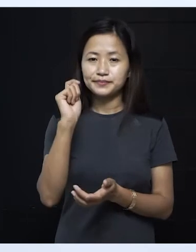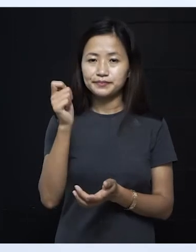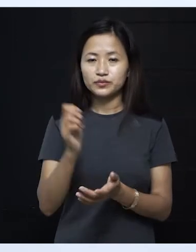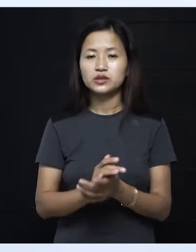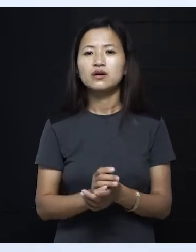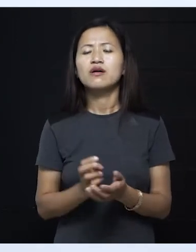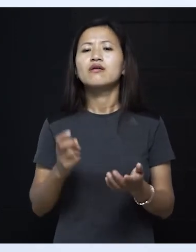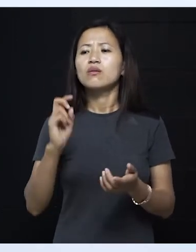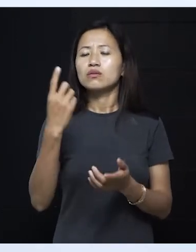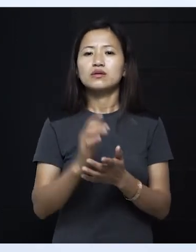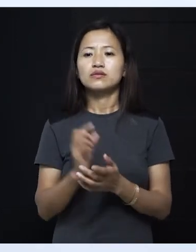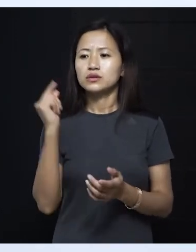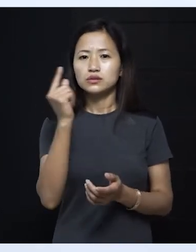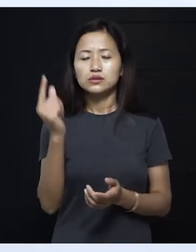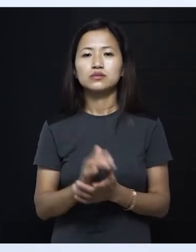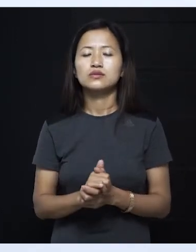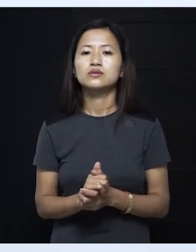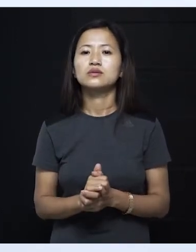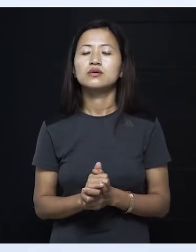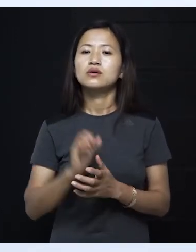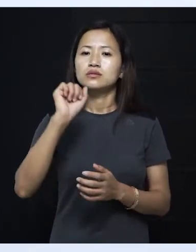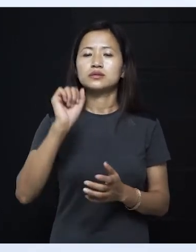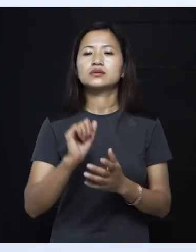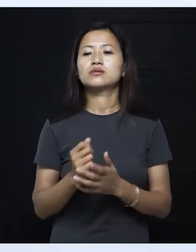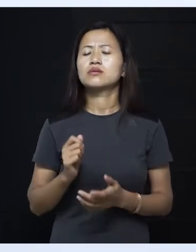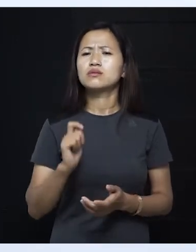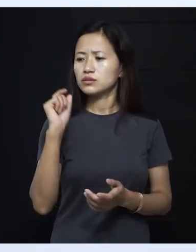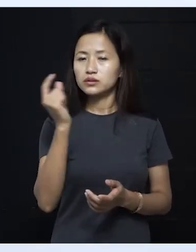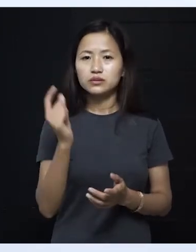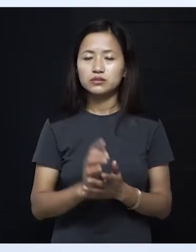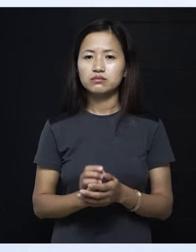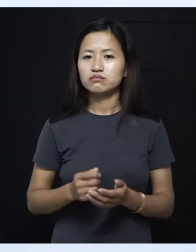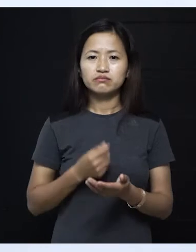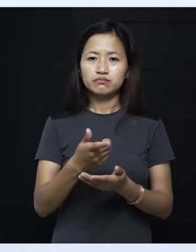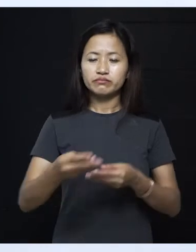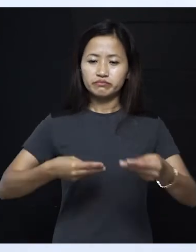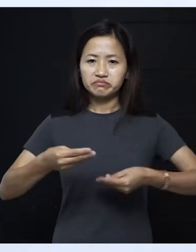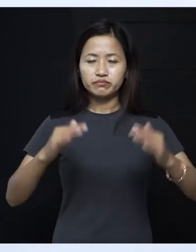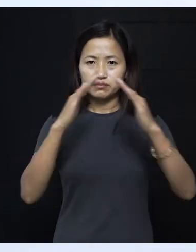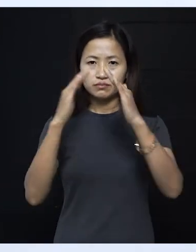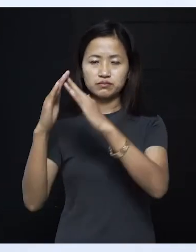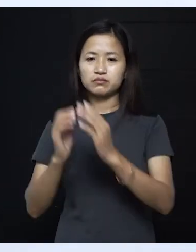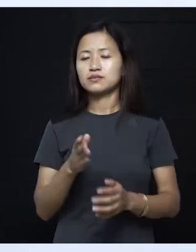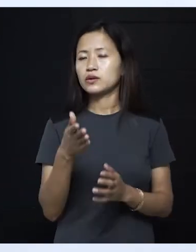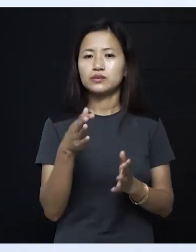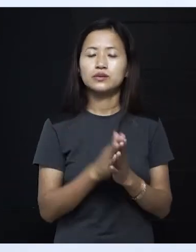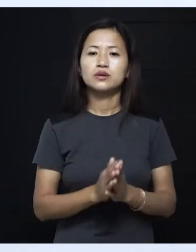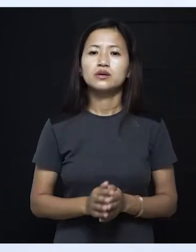the field only for their use, okay? Only for their use, not to sell it in the market. So that is called